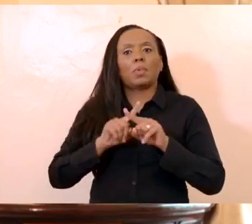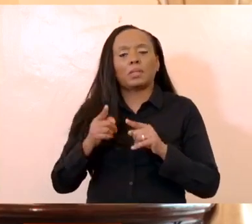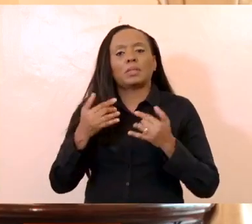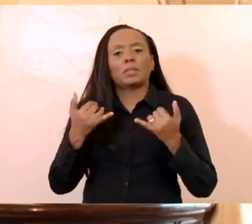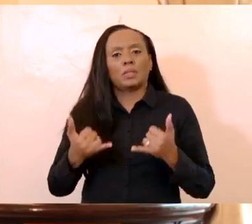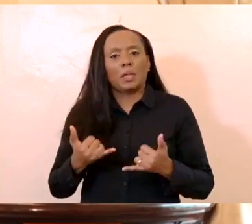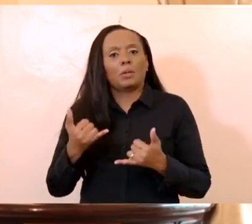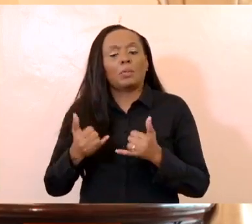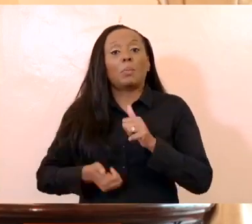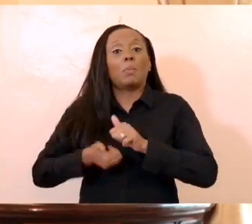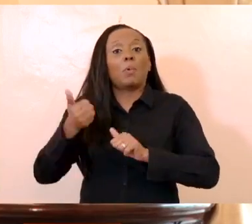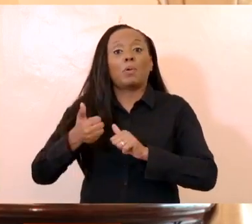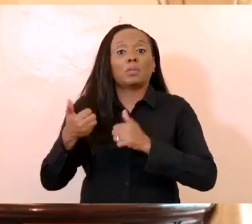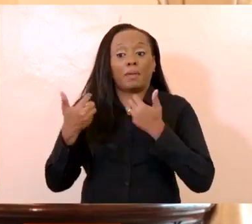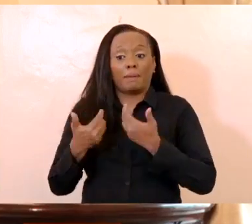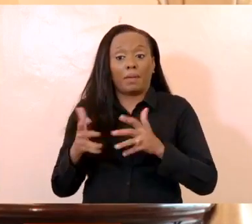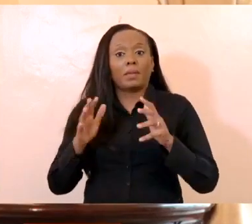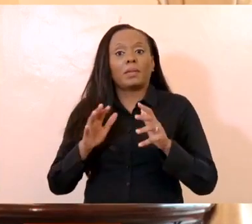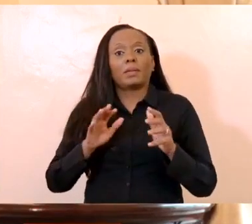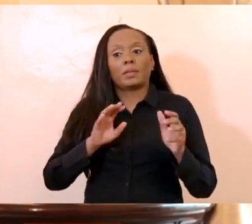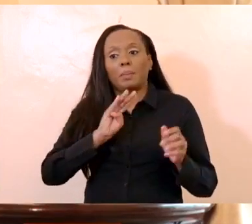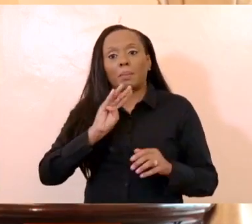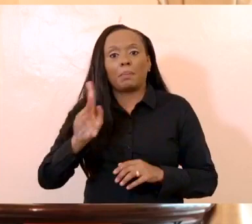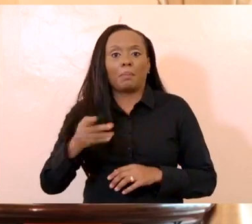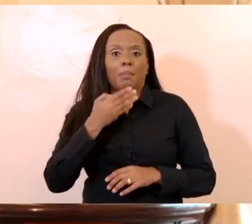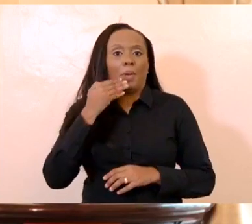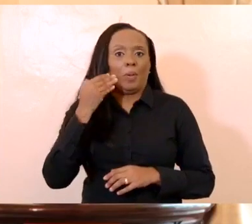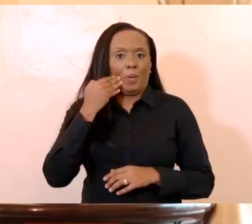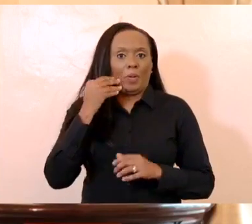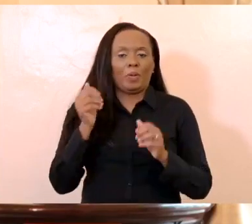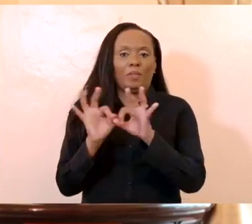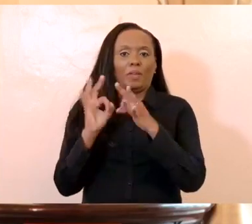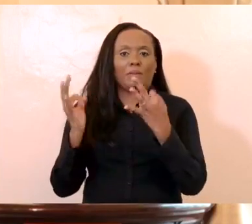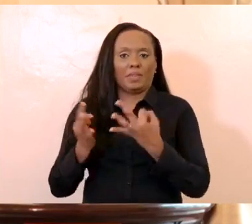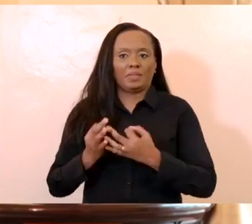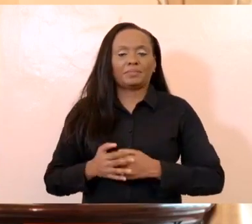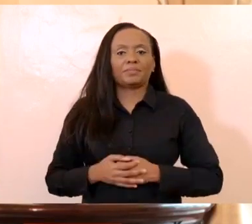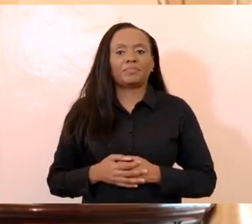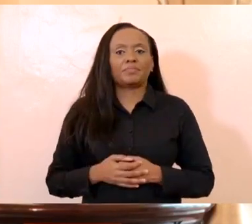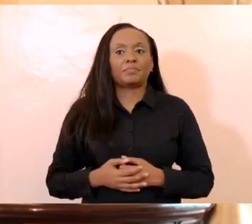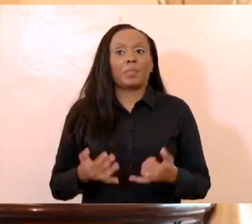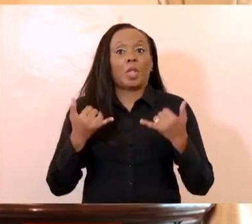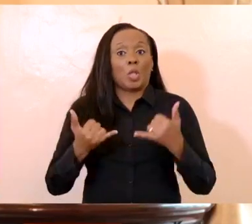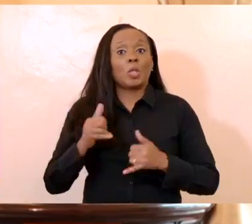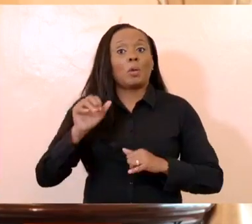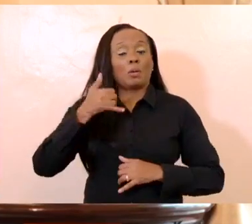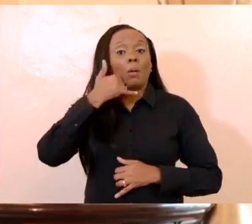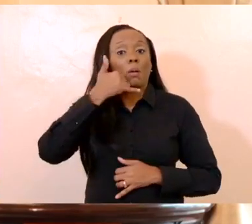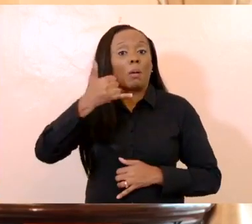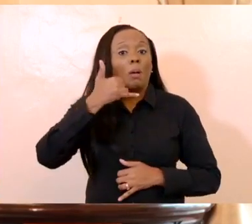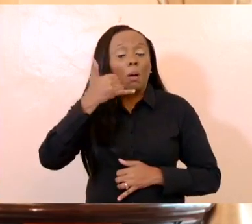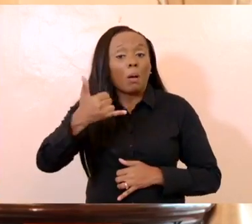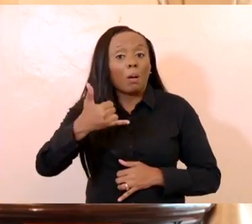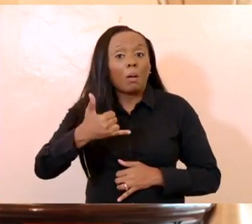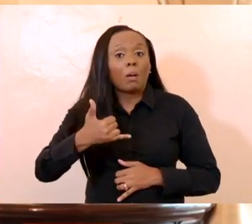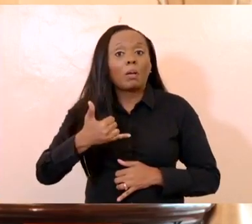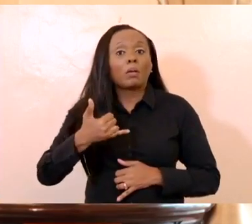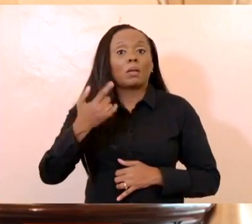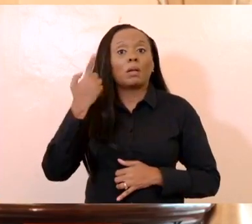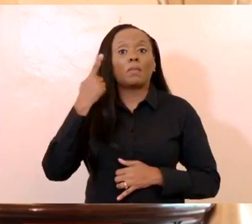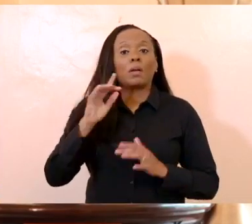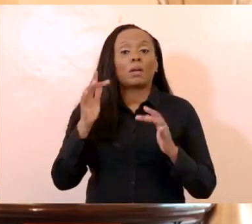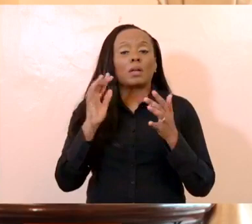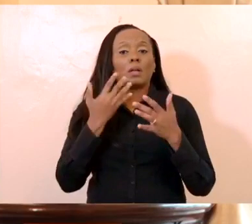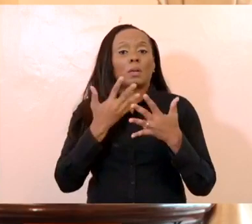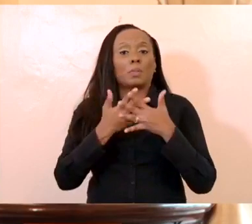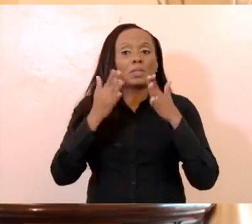Dodds. The phone calls for inmates have been restored, and as I said, the JS has informed that the M-Money platform for crediting the inmates' phone